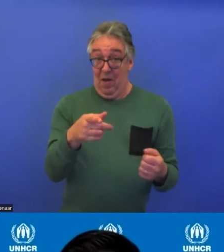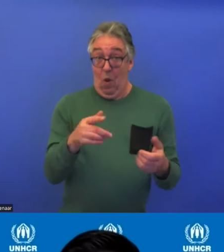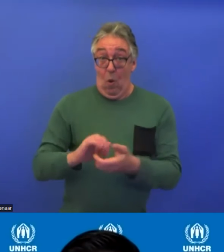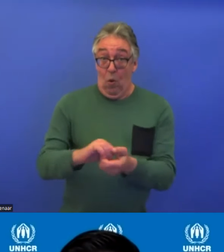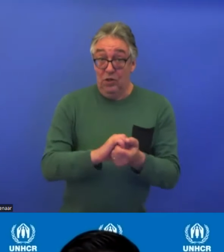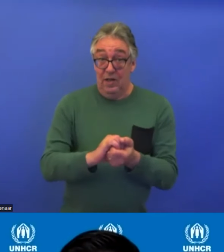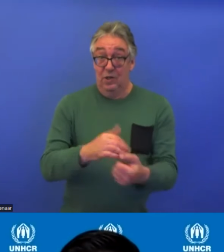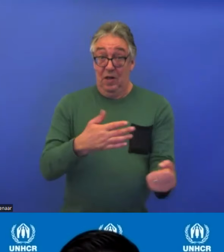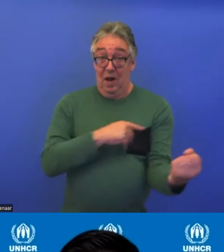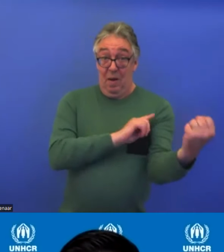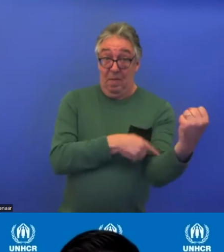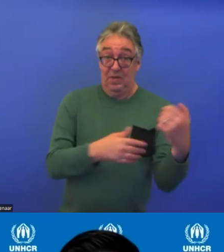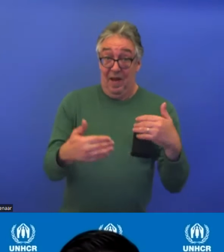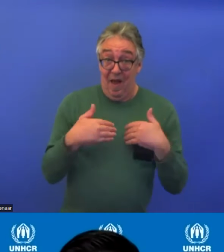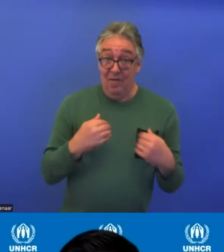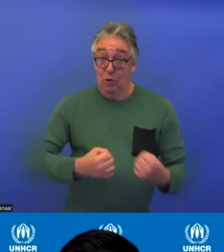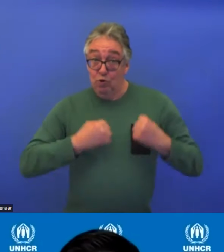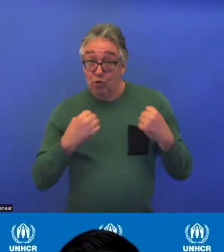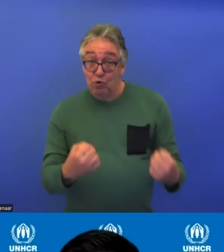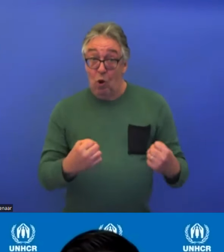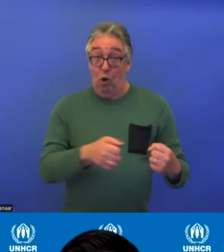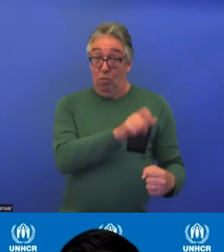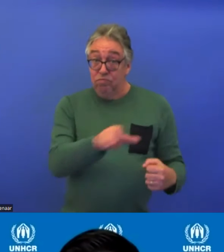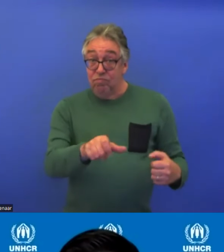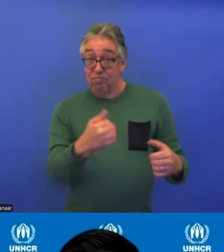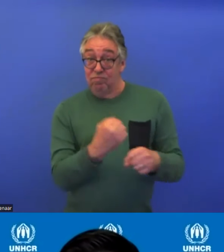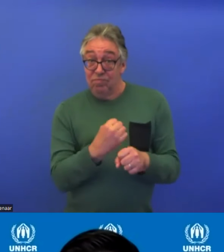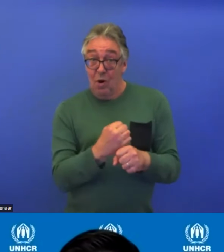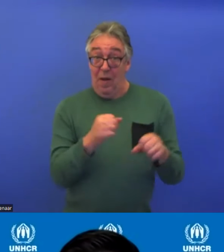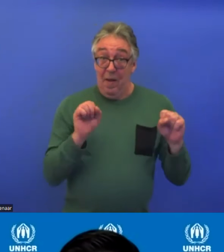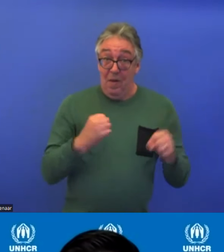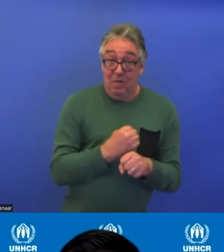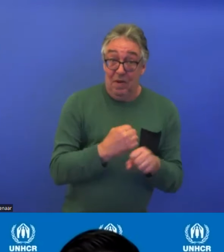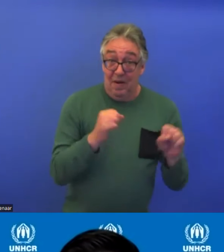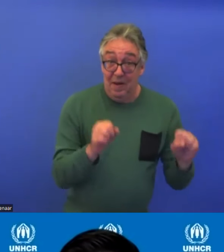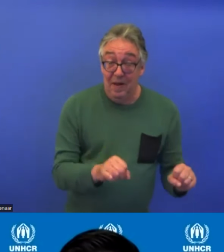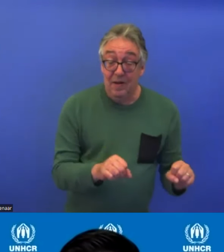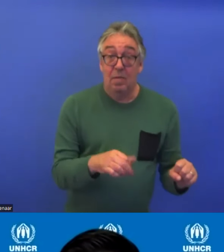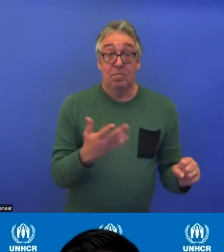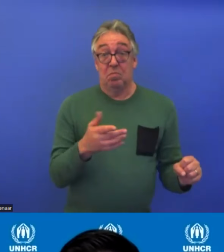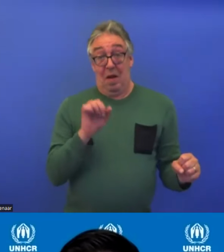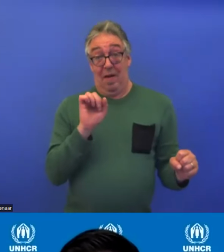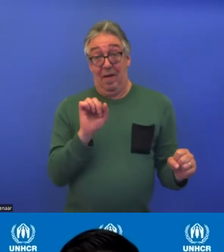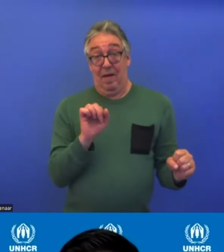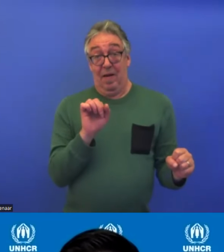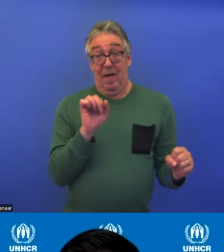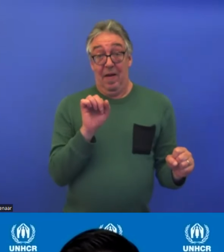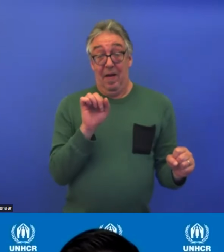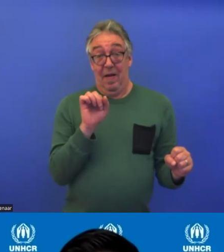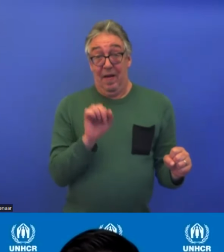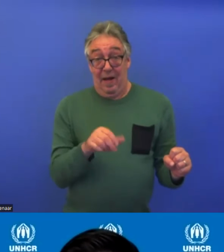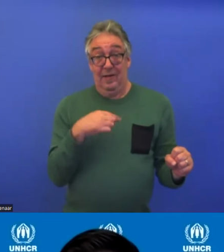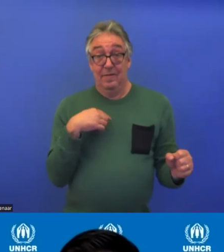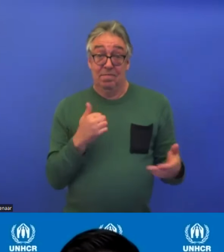organizations at the national level, and eventually it can be combined with other opportunities for funding that might